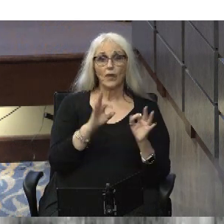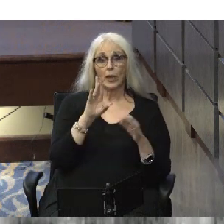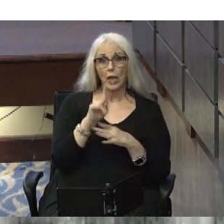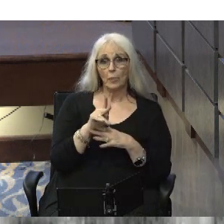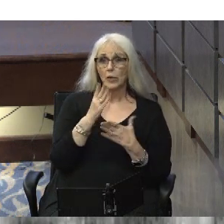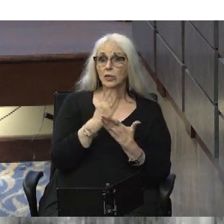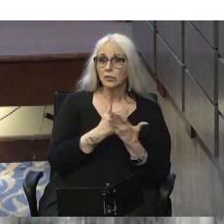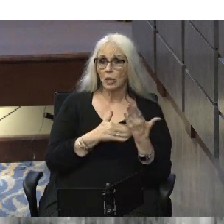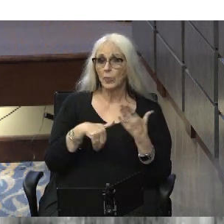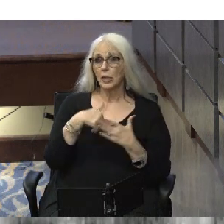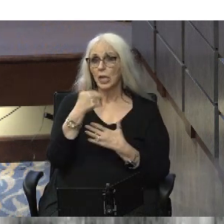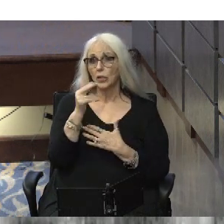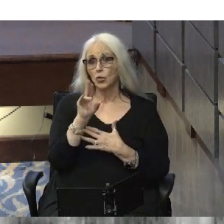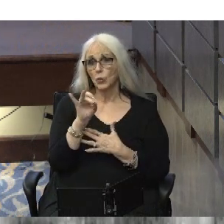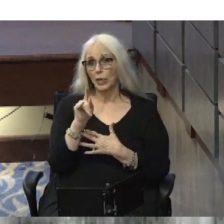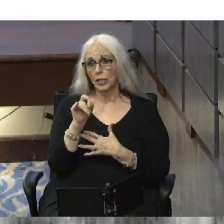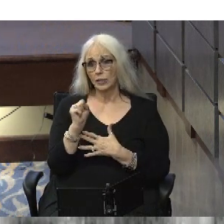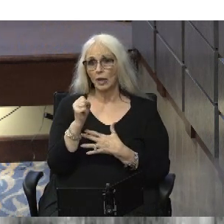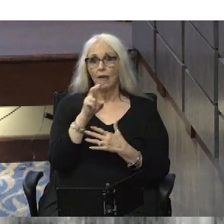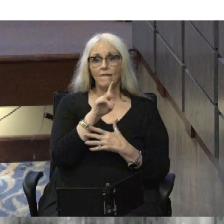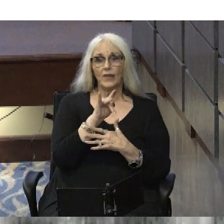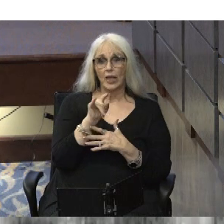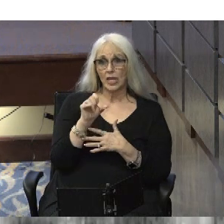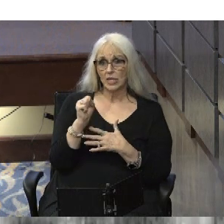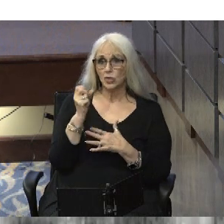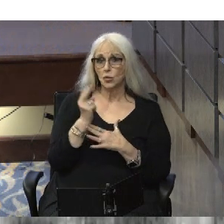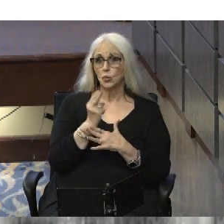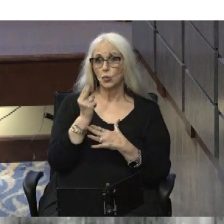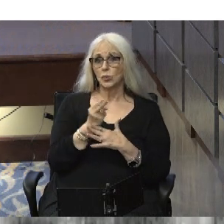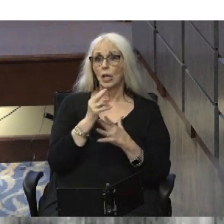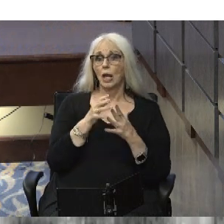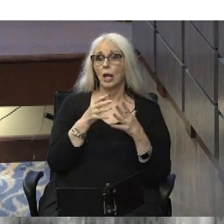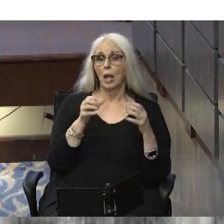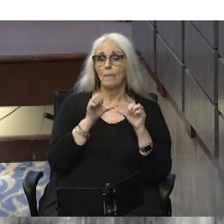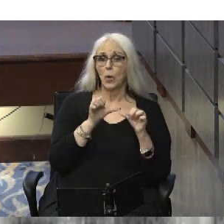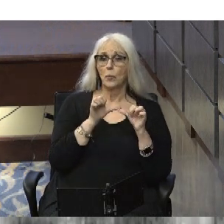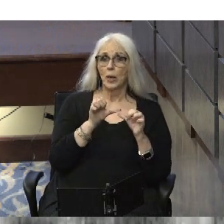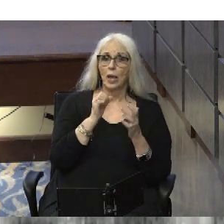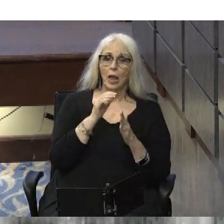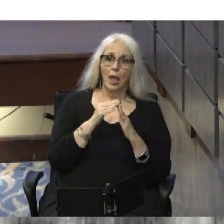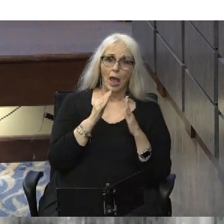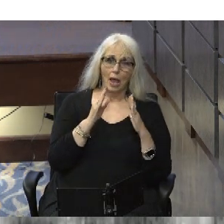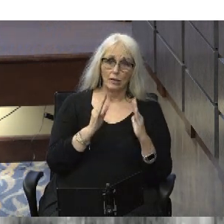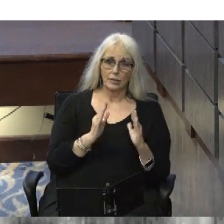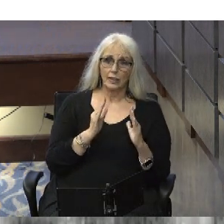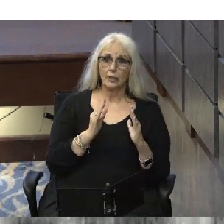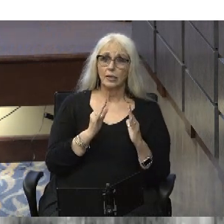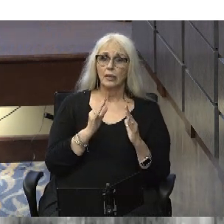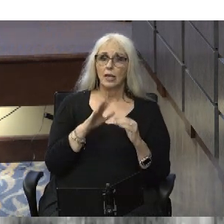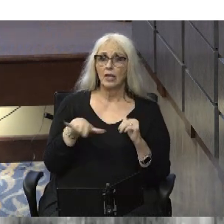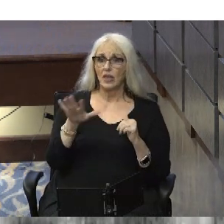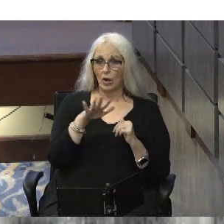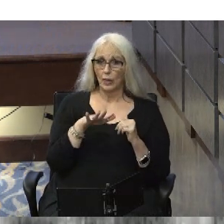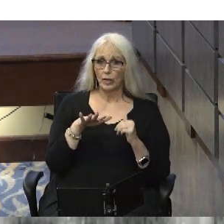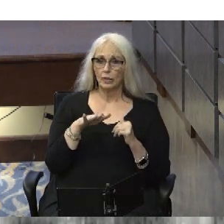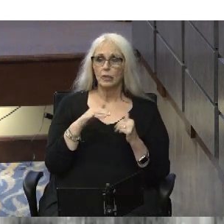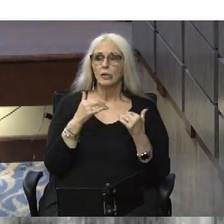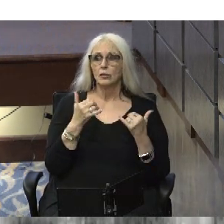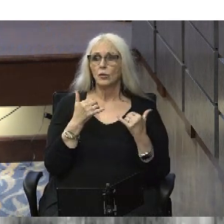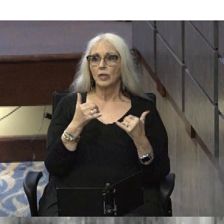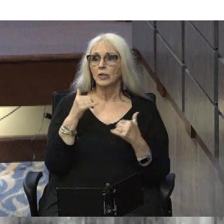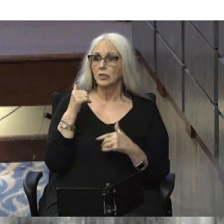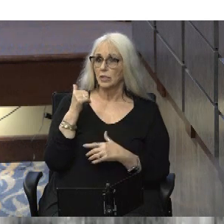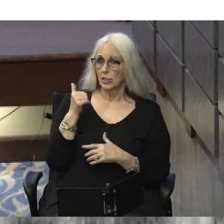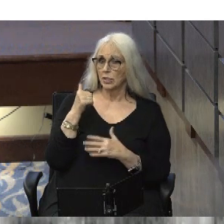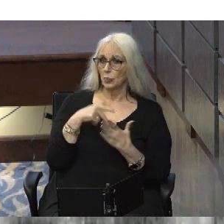other units because veterans are using a lot of the permanent housing and supportive vouchers in the area. So this Dory Miller project